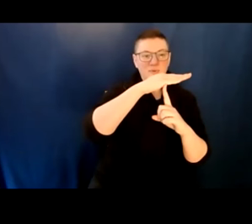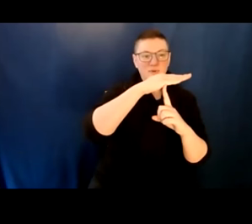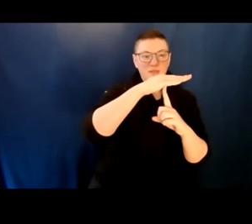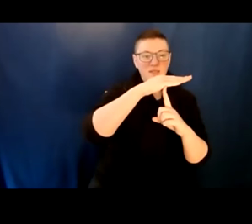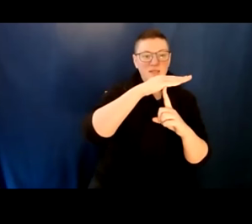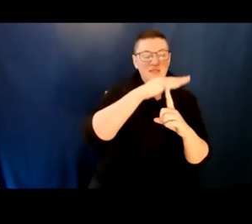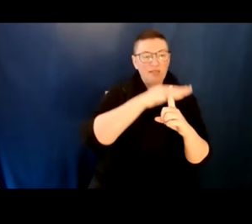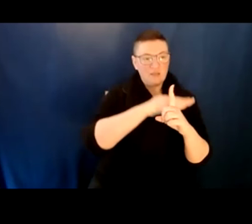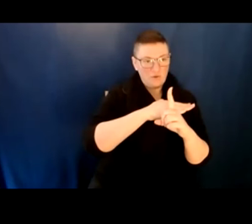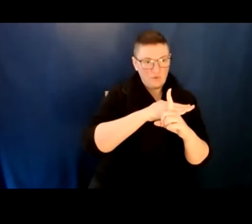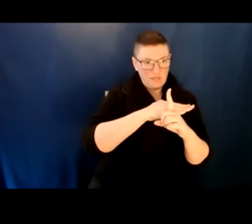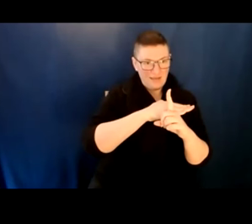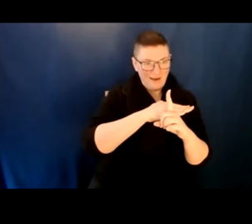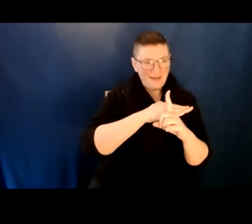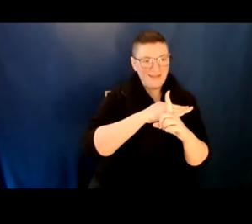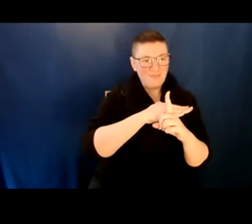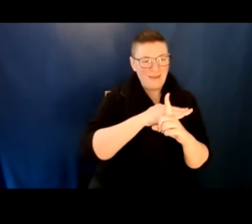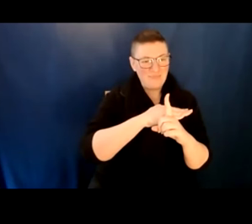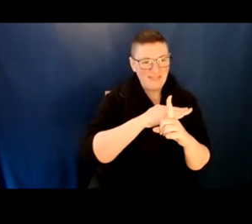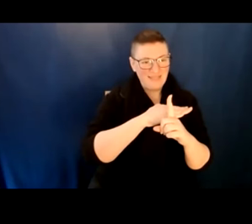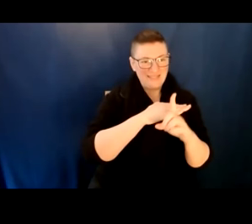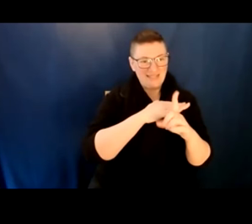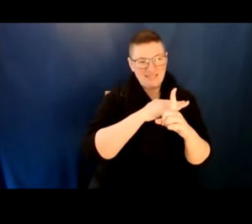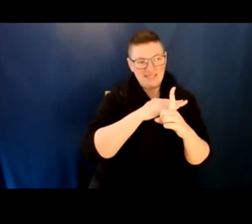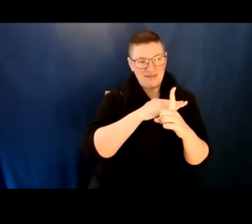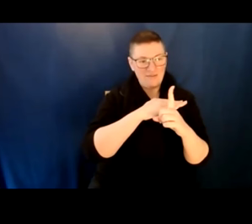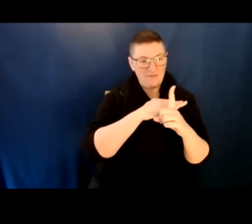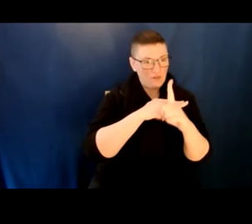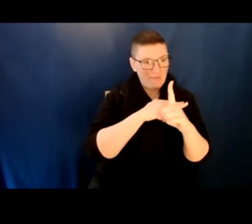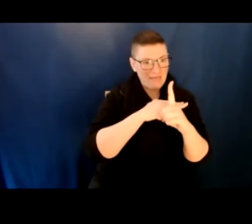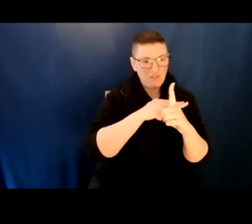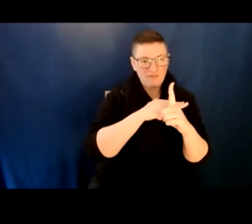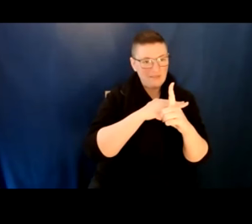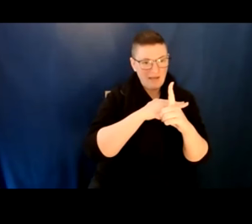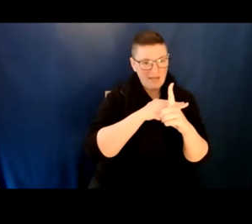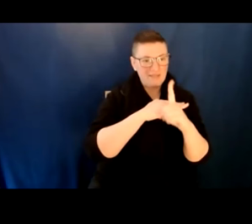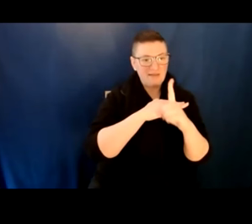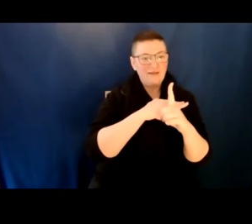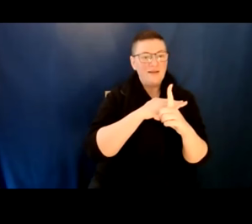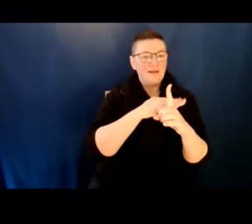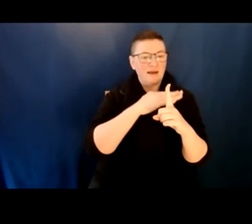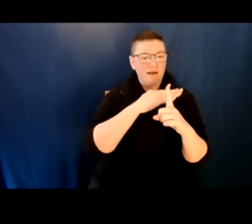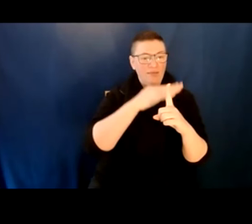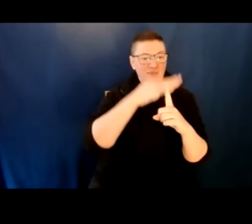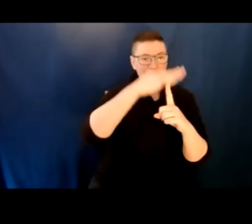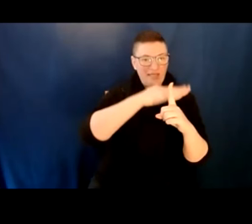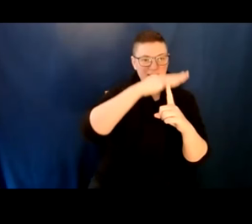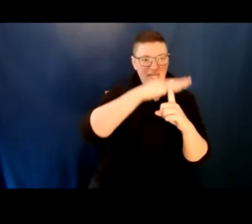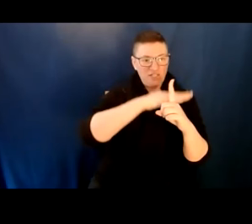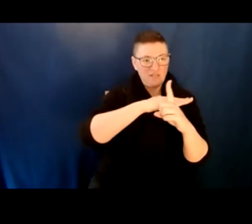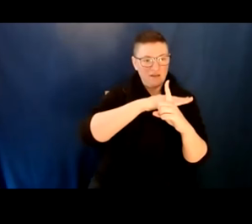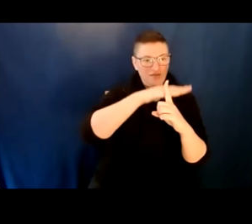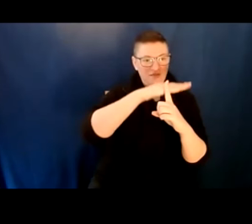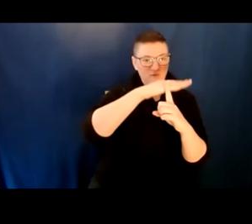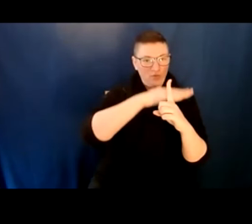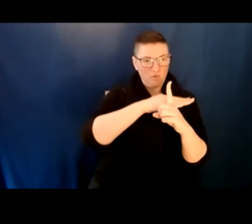up. So the iconic mapping is that this is a vertical measure of some kind. This is an